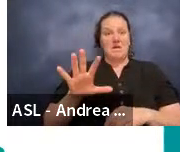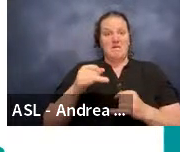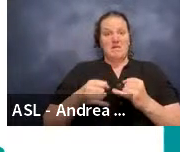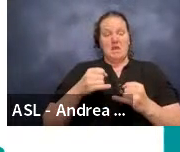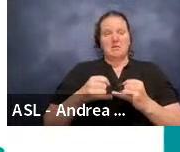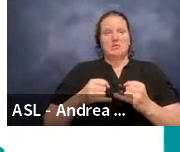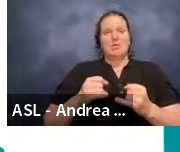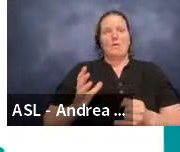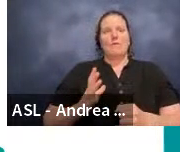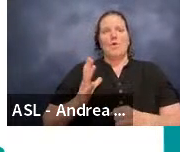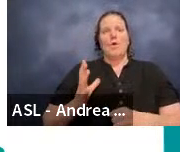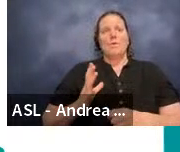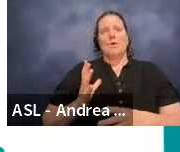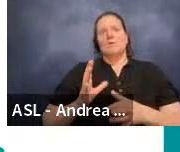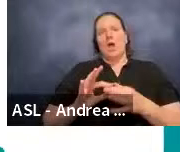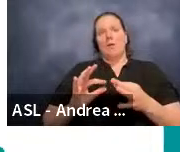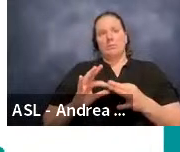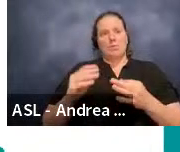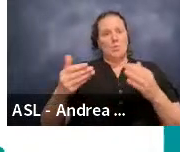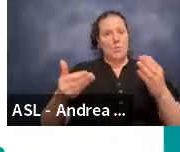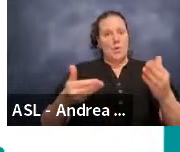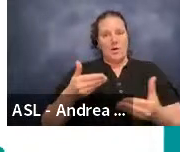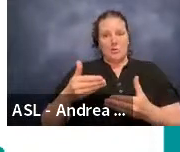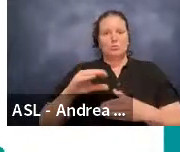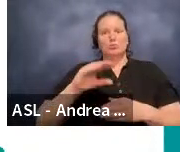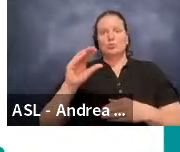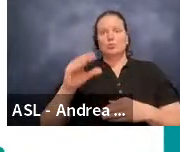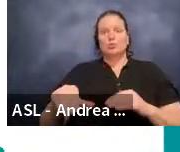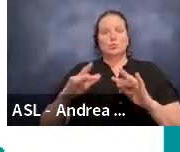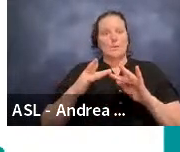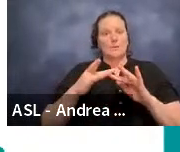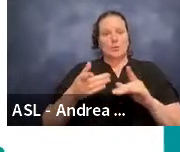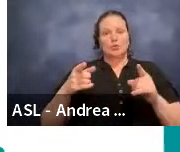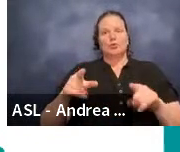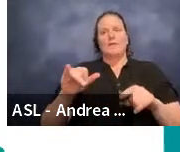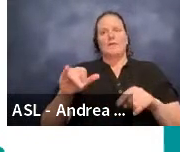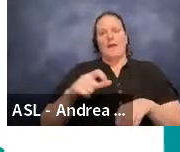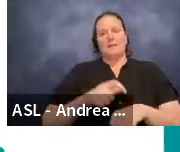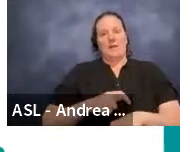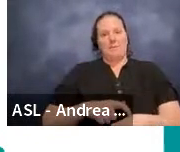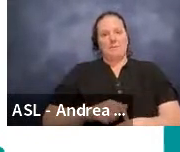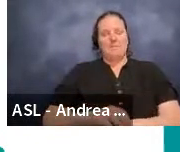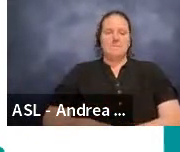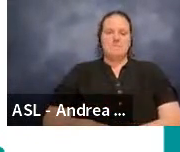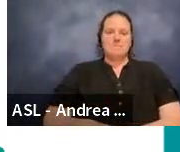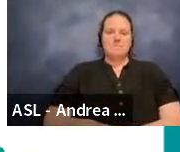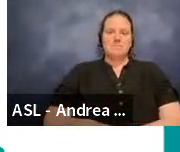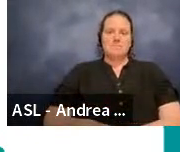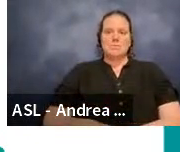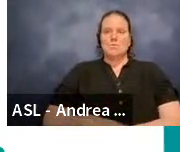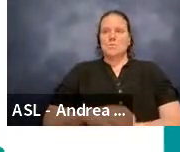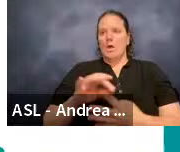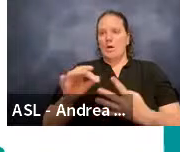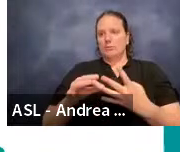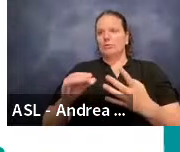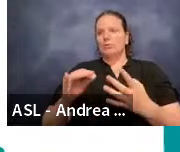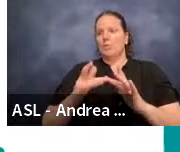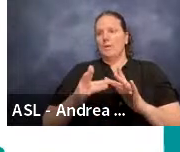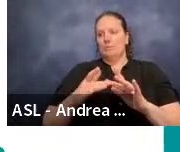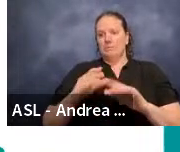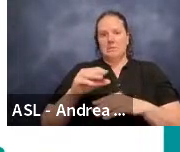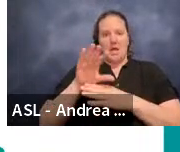Verbal public comment will be welcome in the Zoom webinar during the designated time, with the option to turn on your web